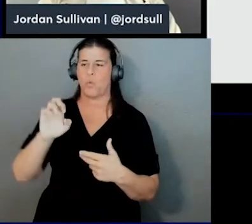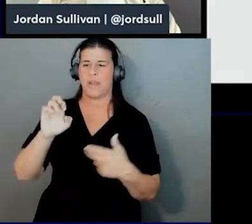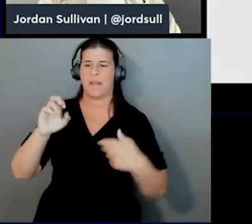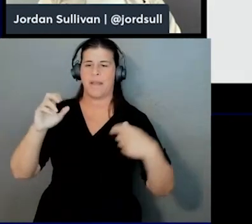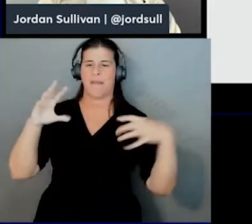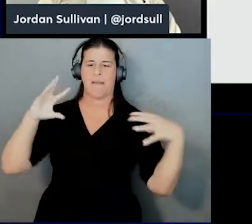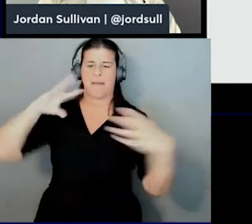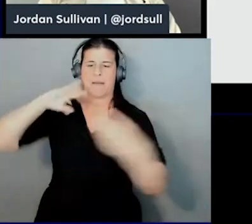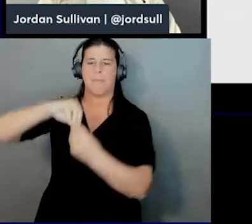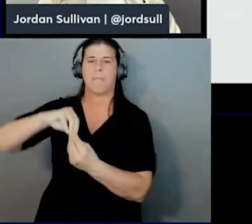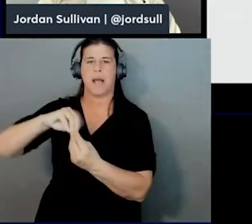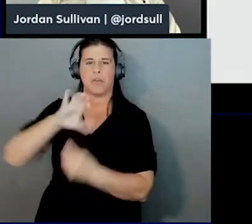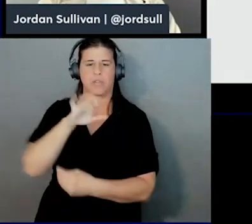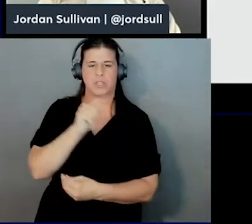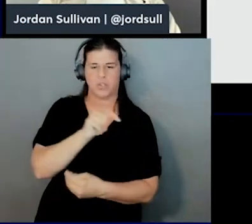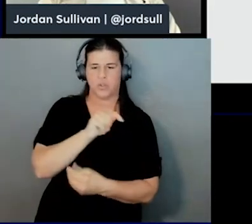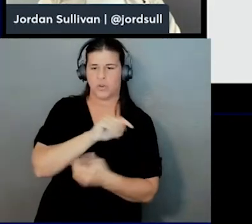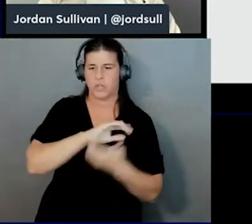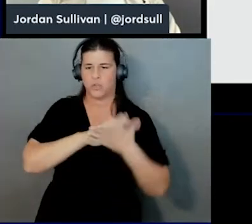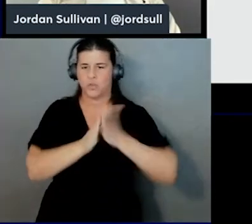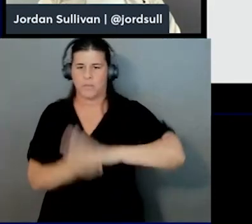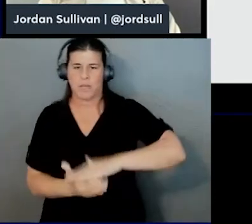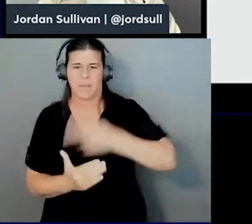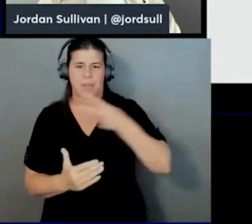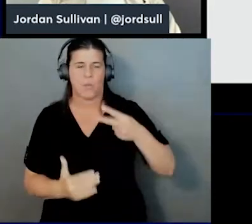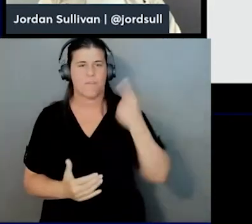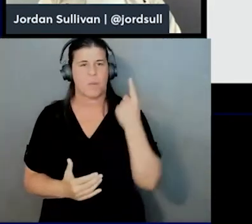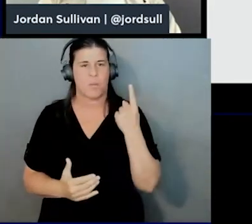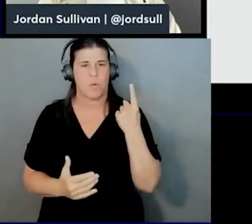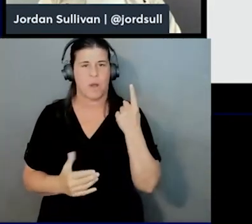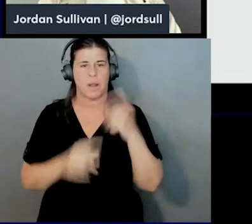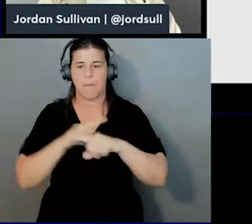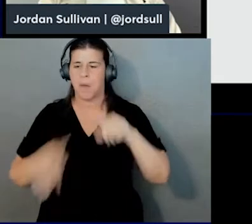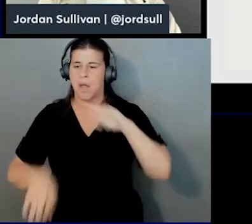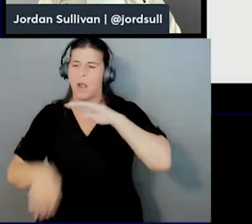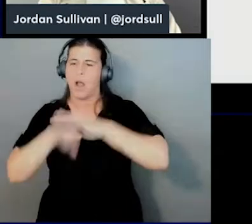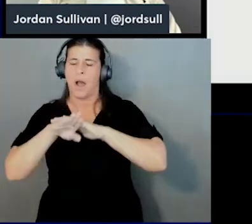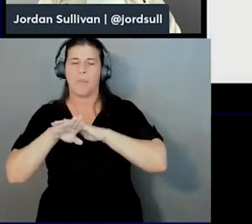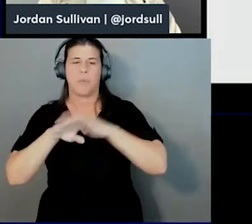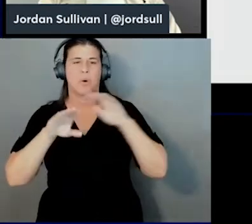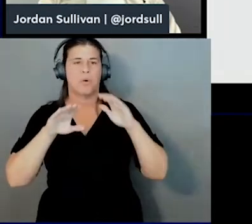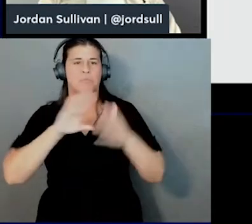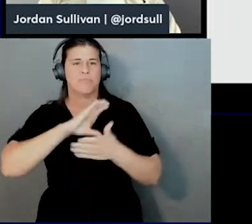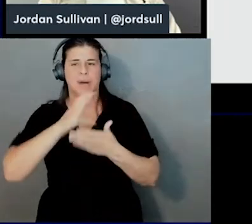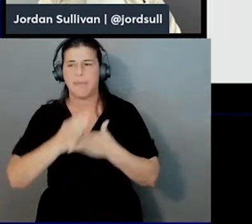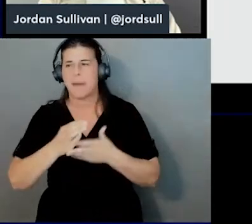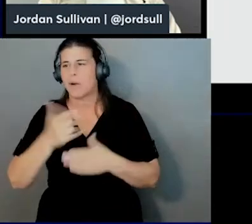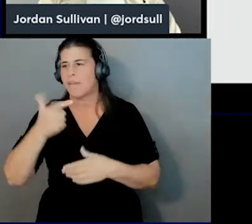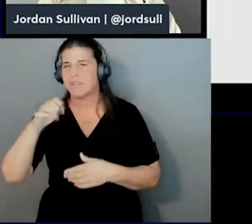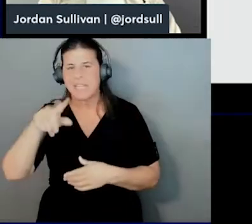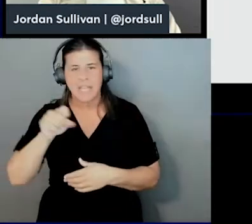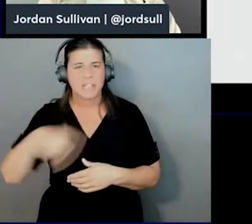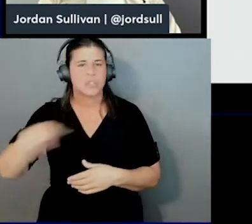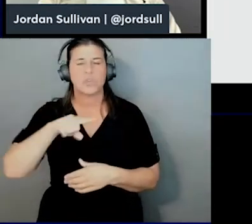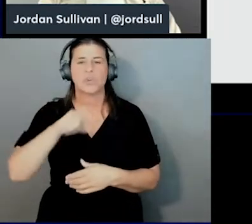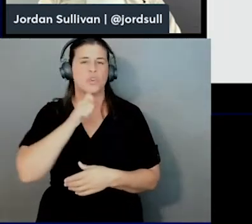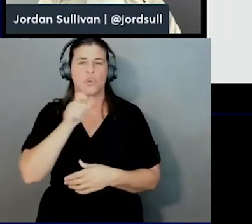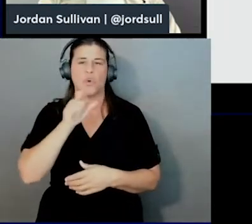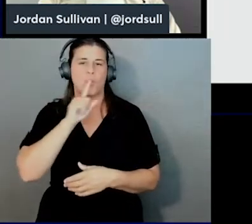into equivalent one, but with the optimal amount of gates, so you don't have